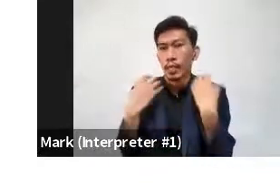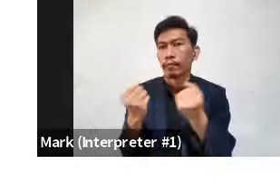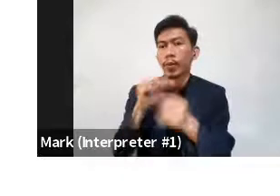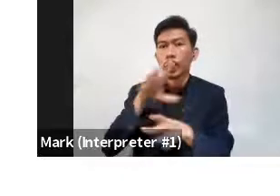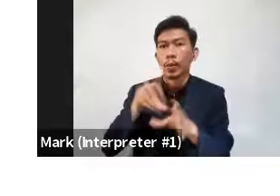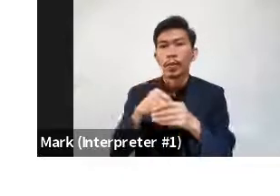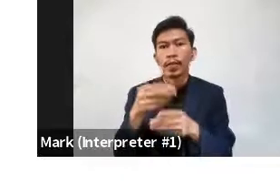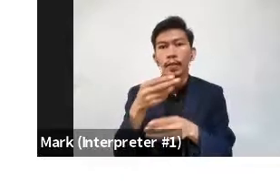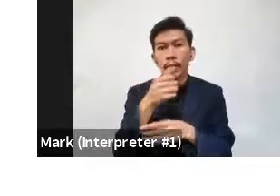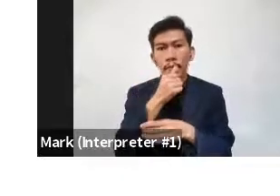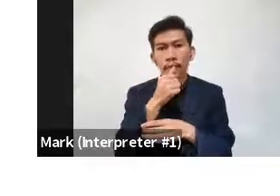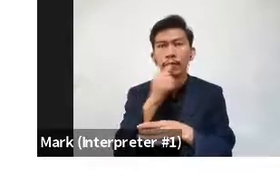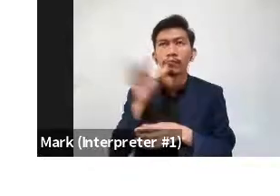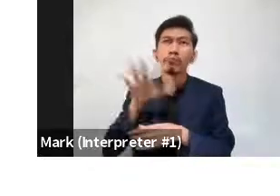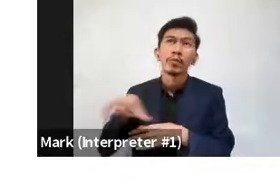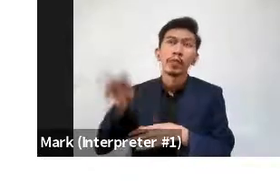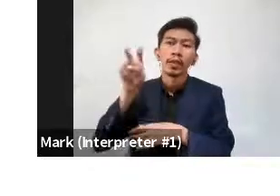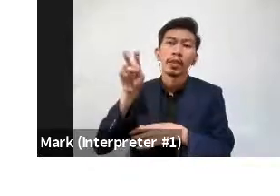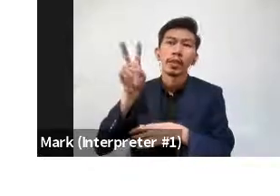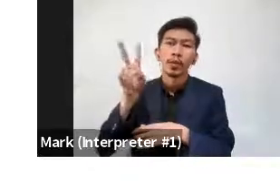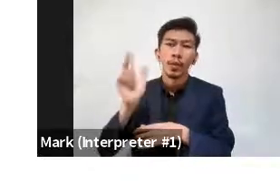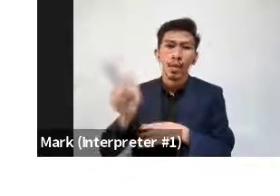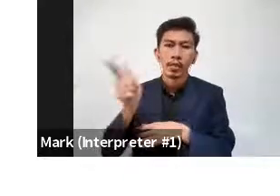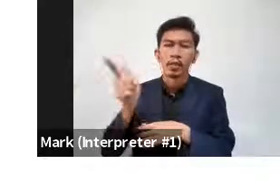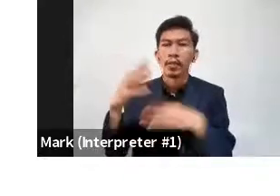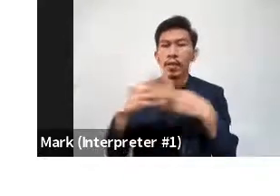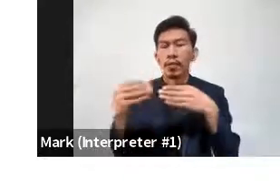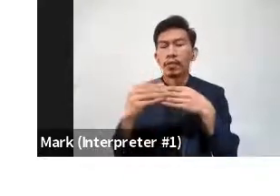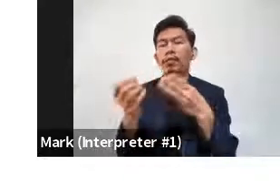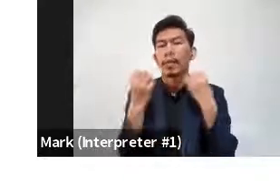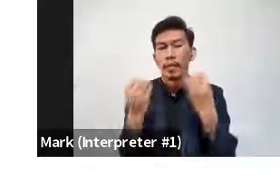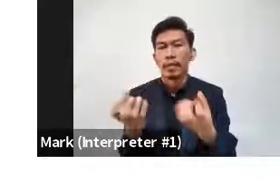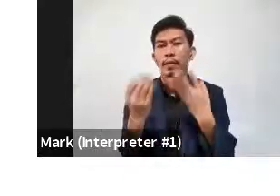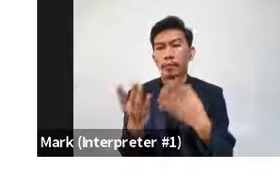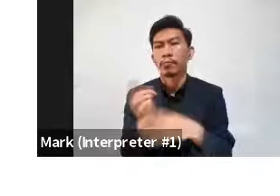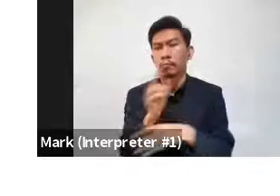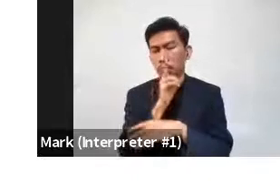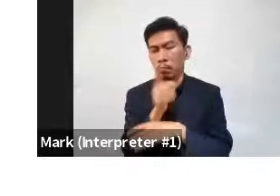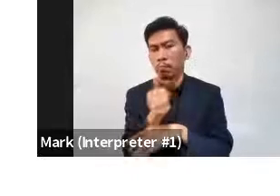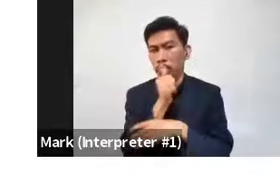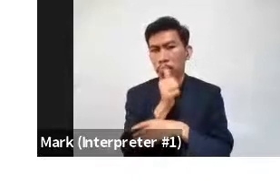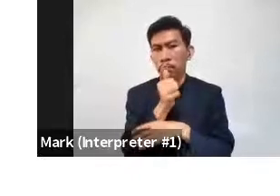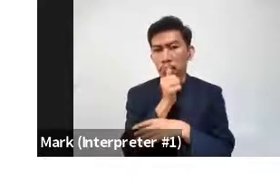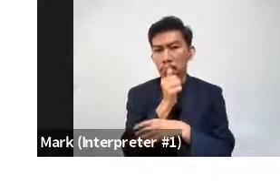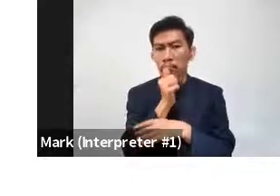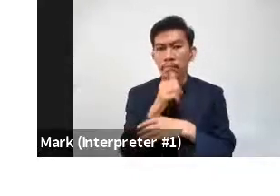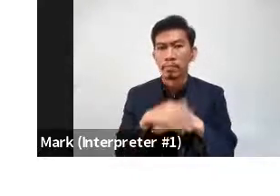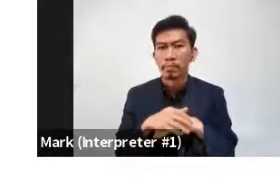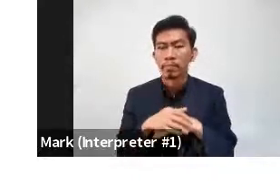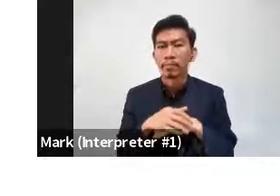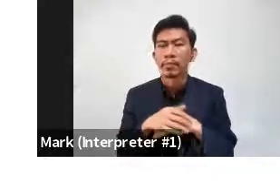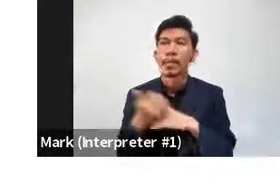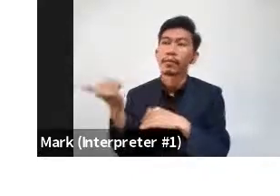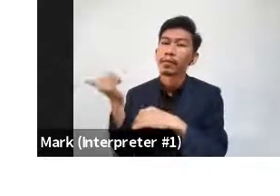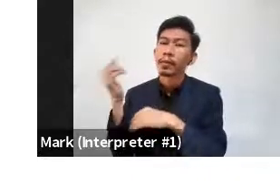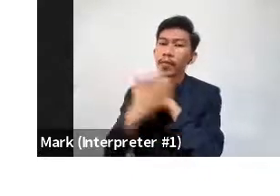around $220. So majority are private, but in other countries like